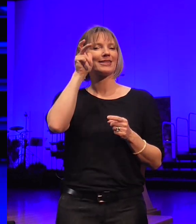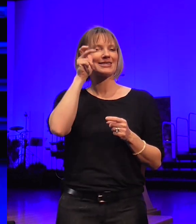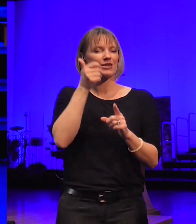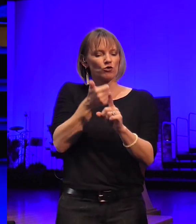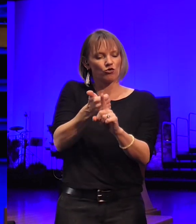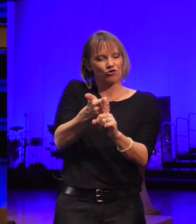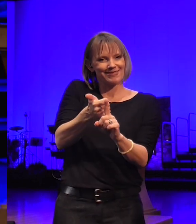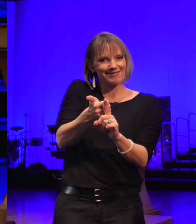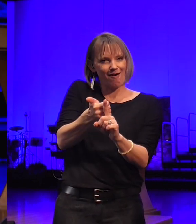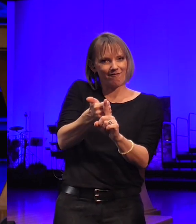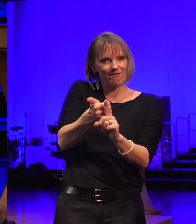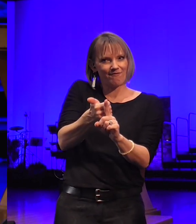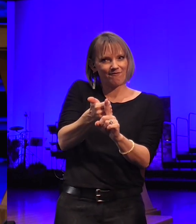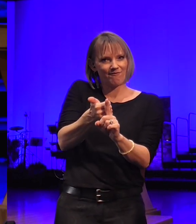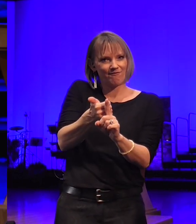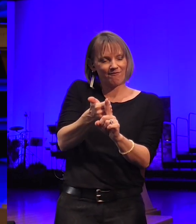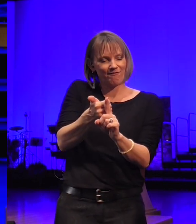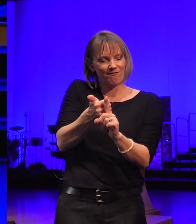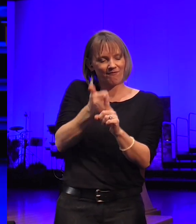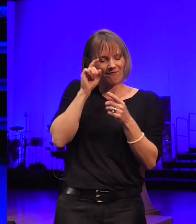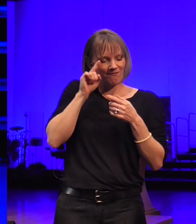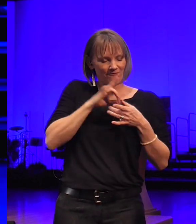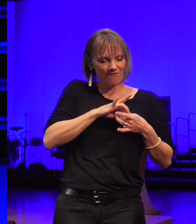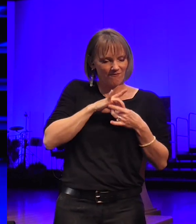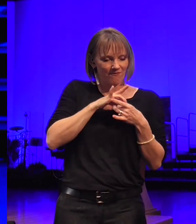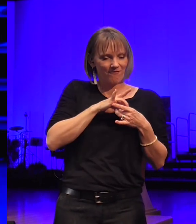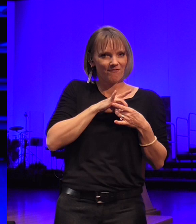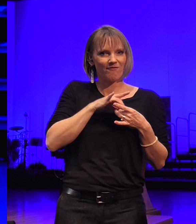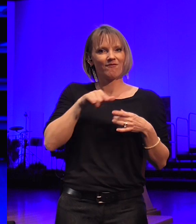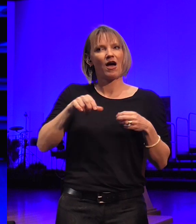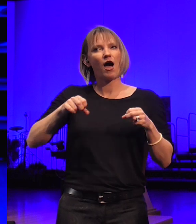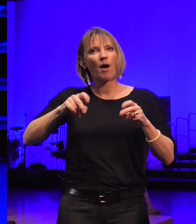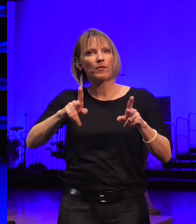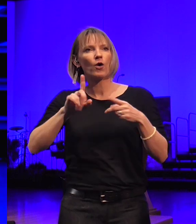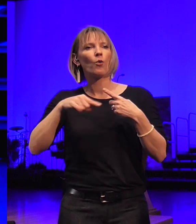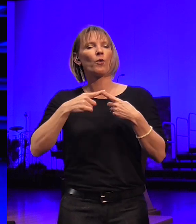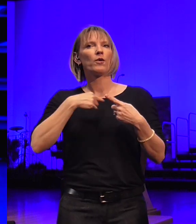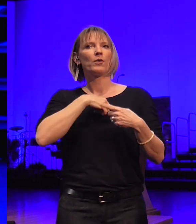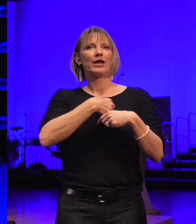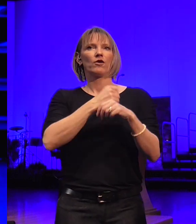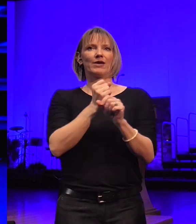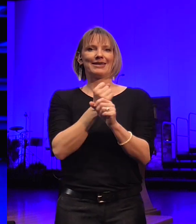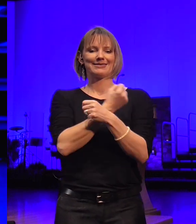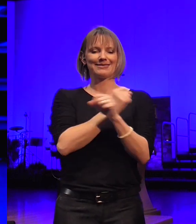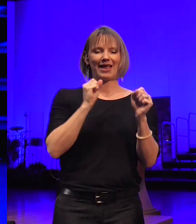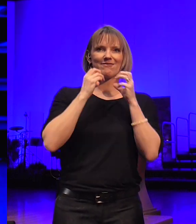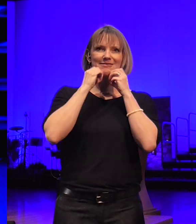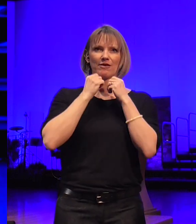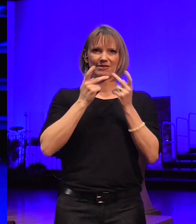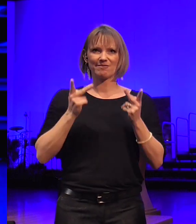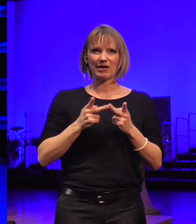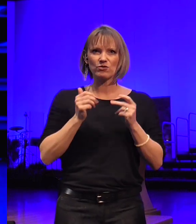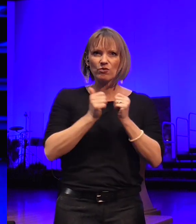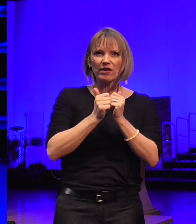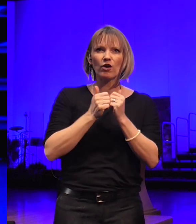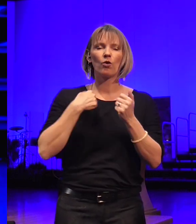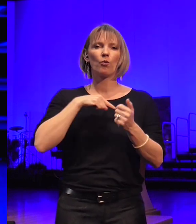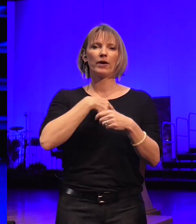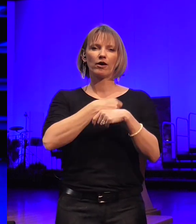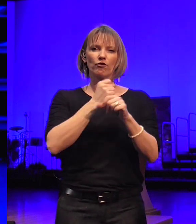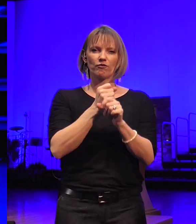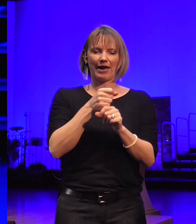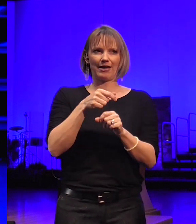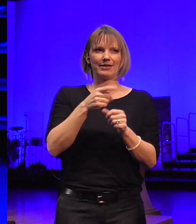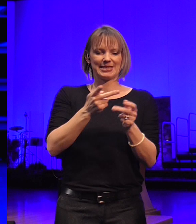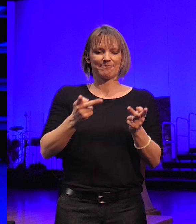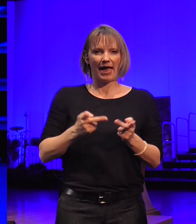yourself. That this is an opportunity when we co-create safe and sacred space together, when we create sanctuary, that we